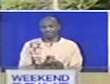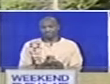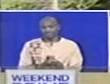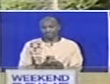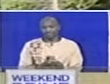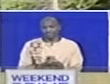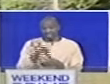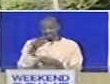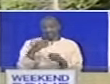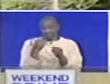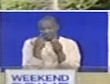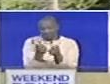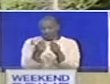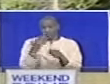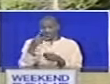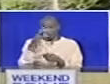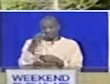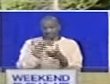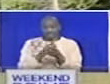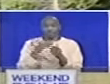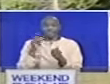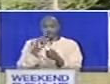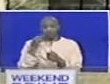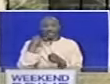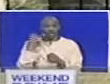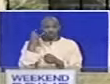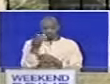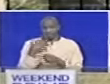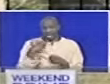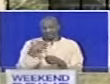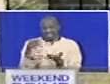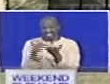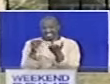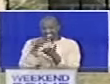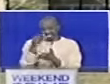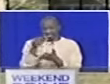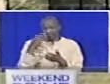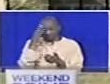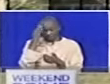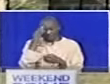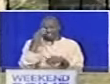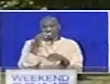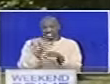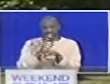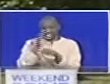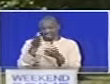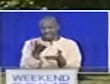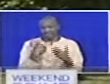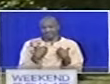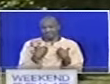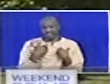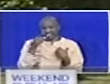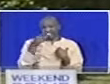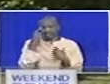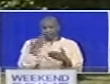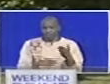Just a few kilometers from the Nairobi-Nakuru highway in Gilgil stands a little known stone chapel. But if history is